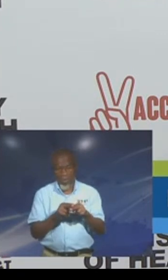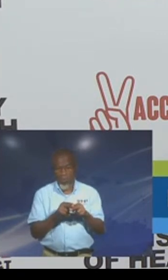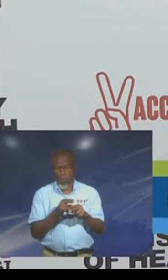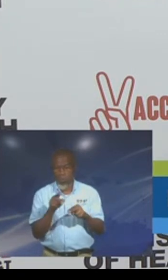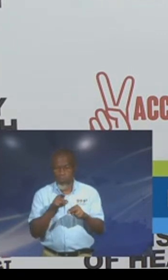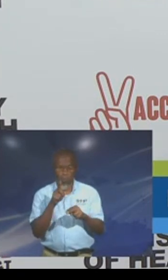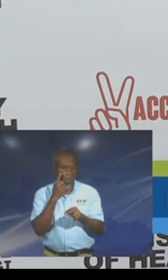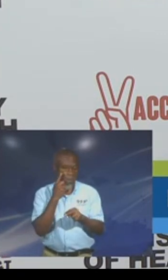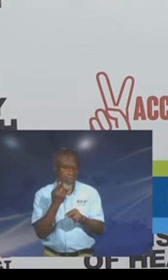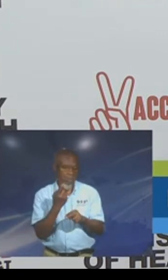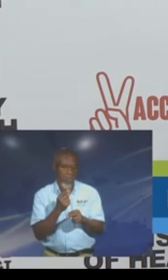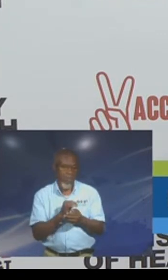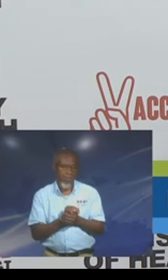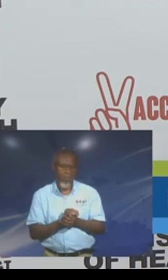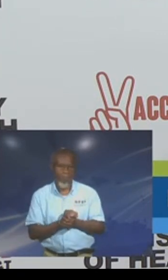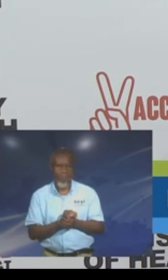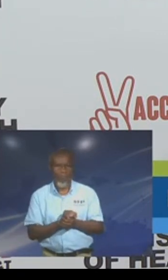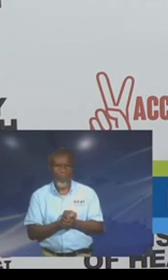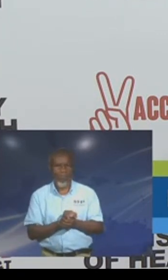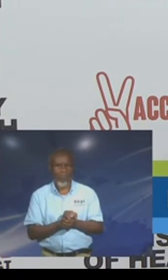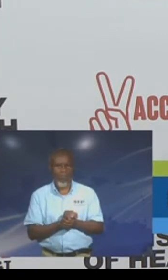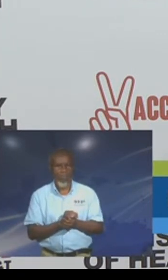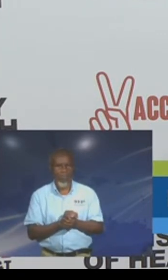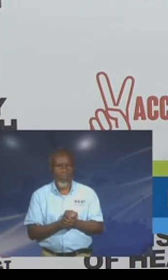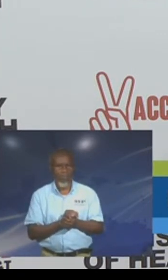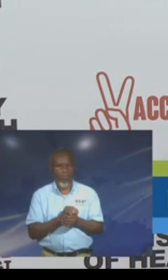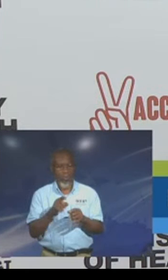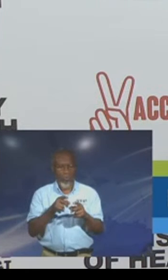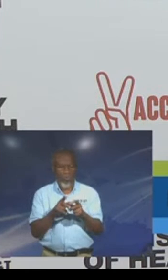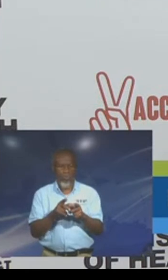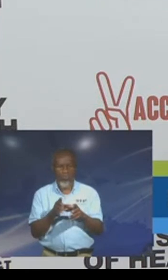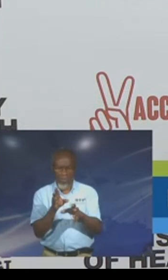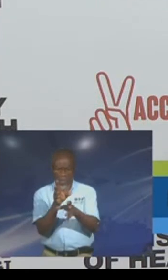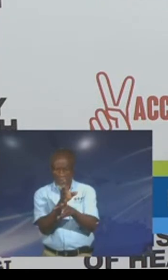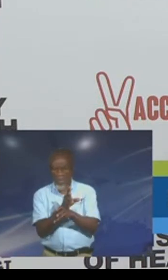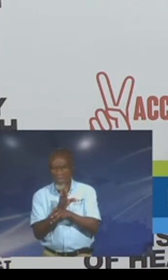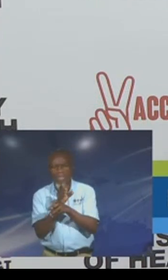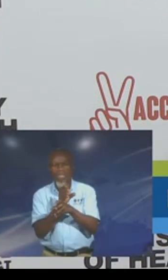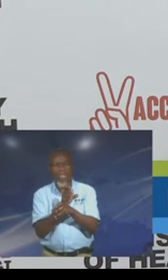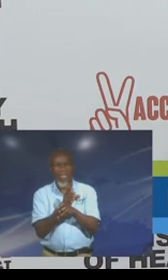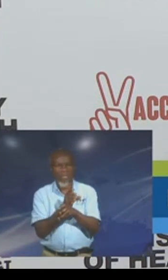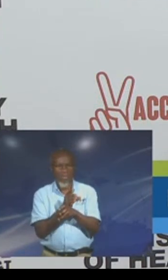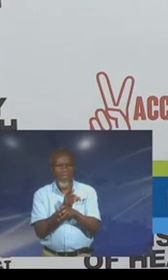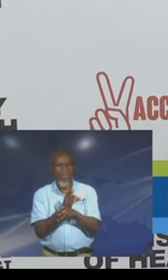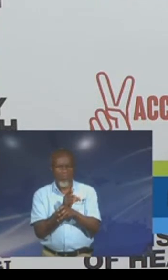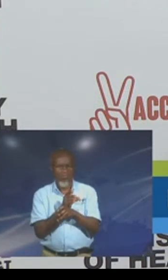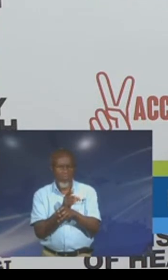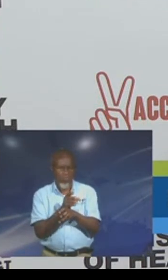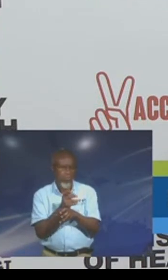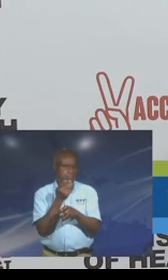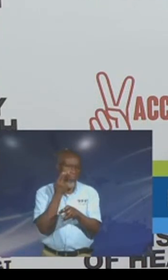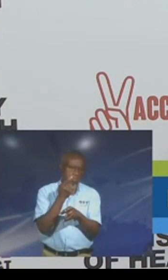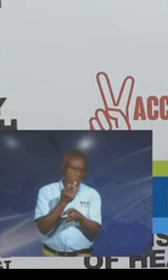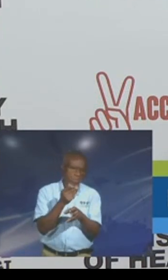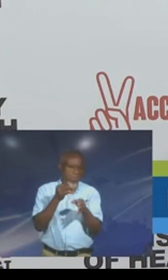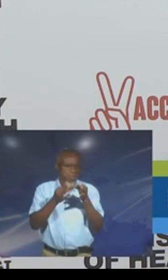home isolation for those particular cases. In terms of the treatment, generally speaking, it is symptomatic relief. So we